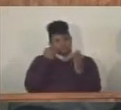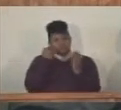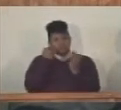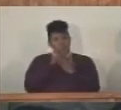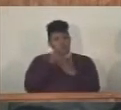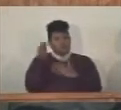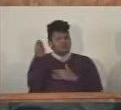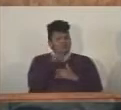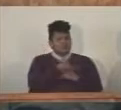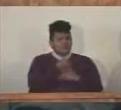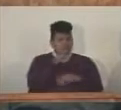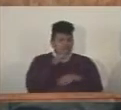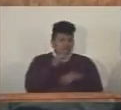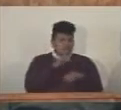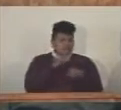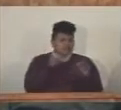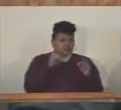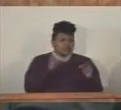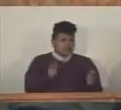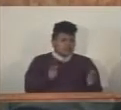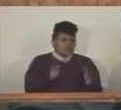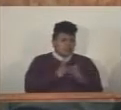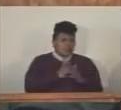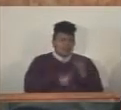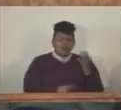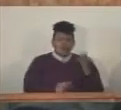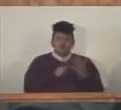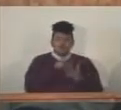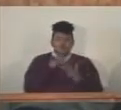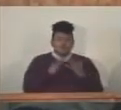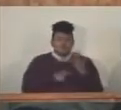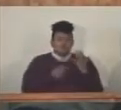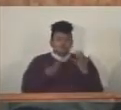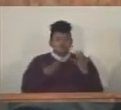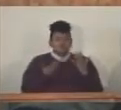There are some issues, however, surrounding this matter.